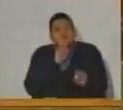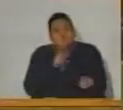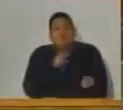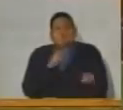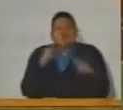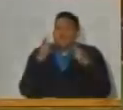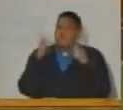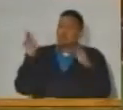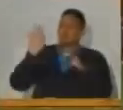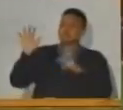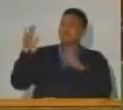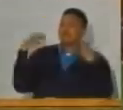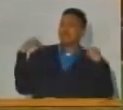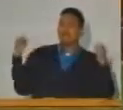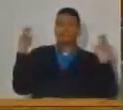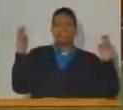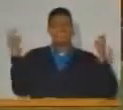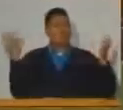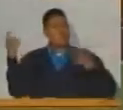to public health issues.